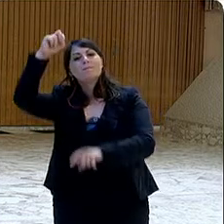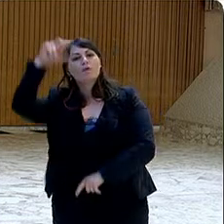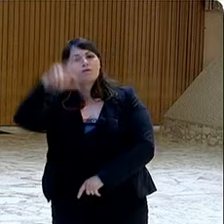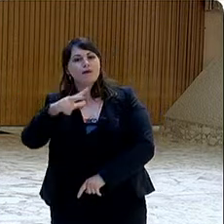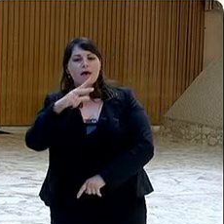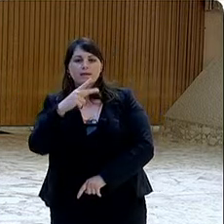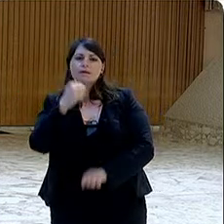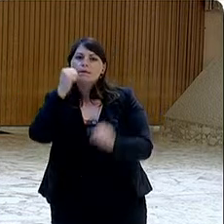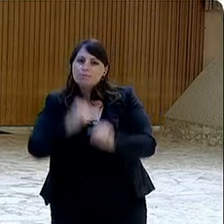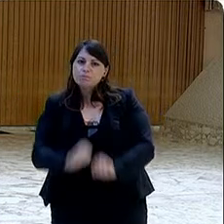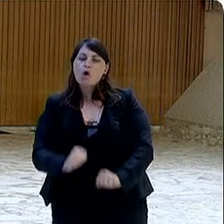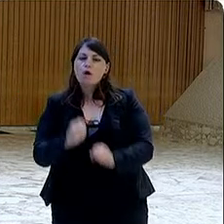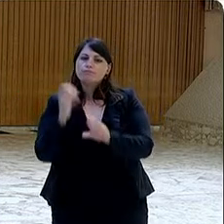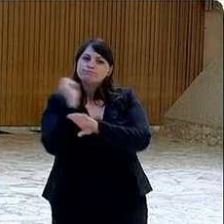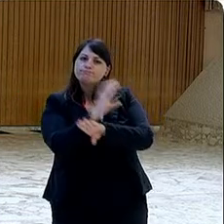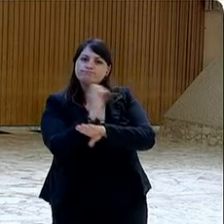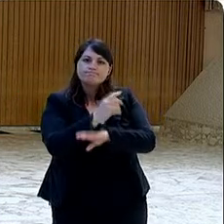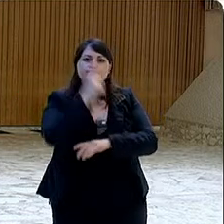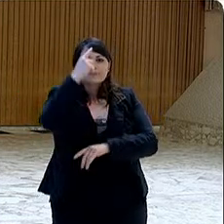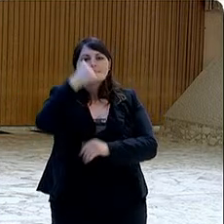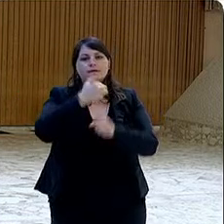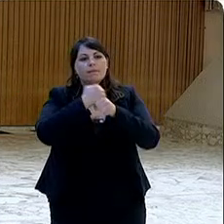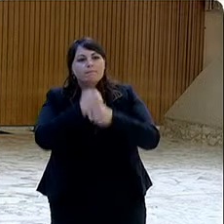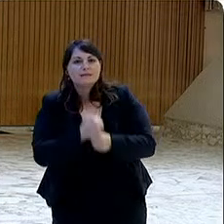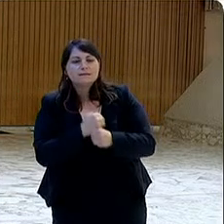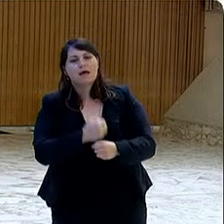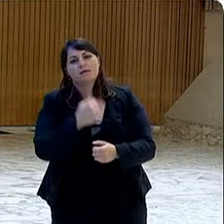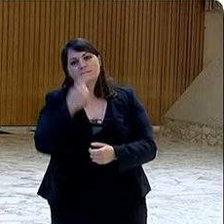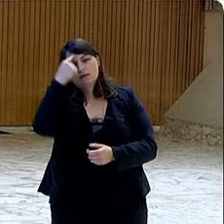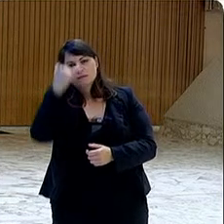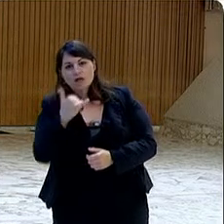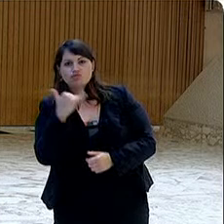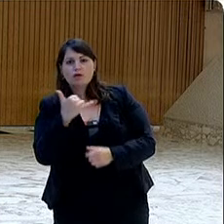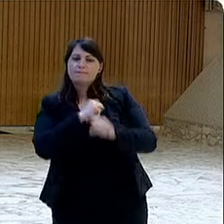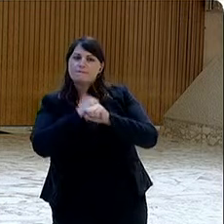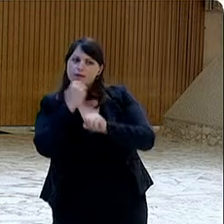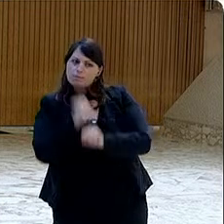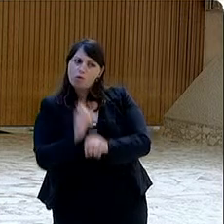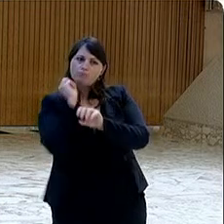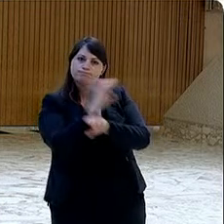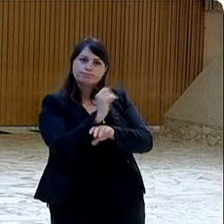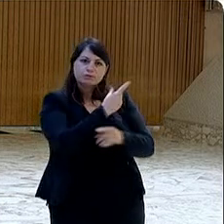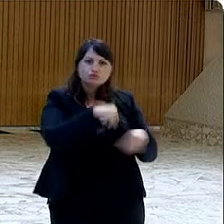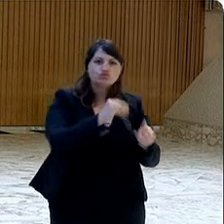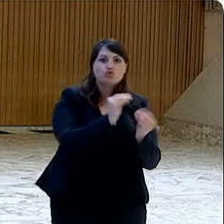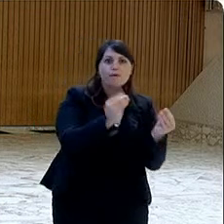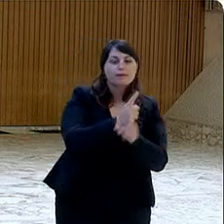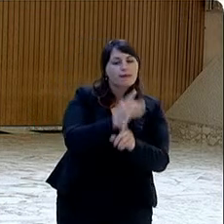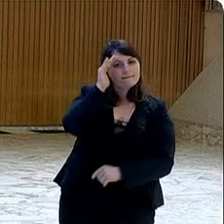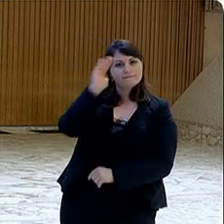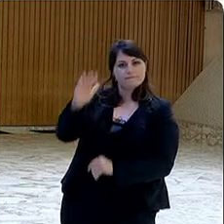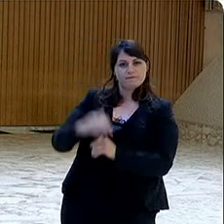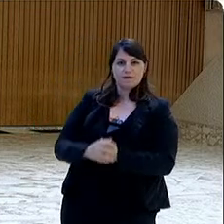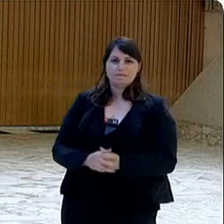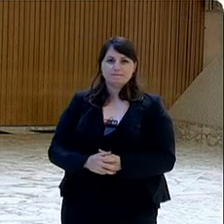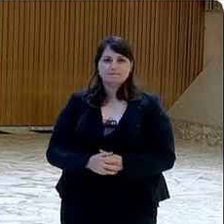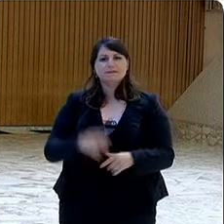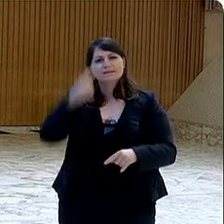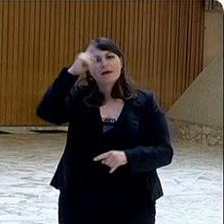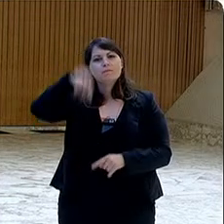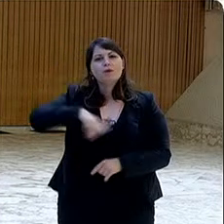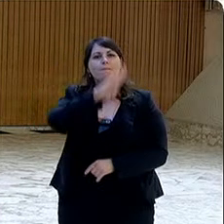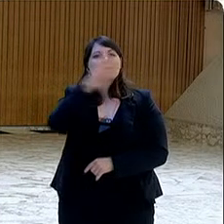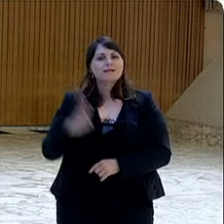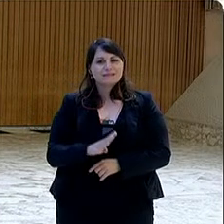things around. Speaking not long after his election in Brazil at World Youth Day, he said, "The